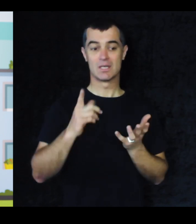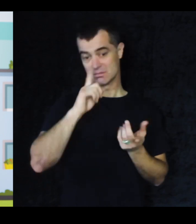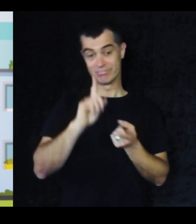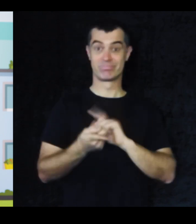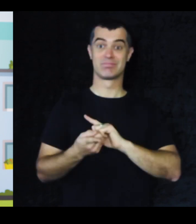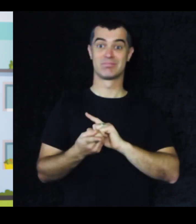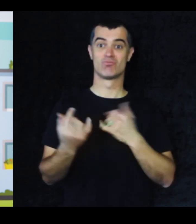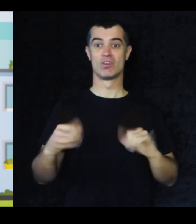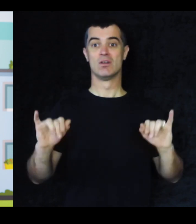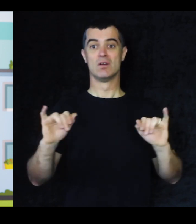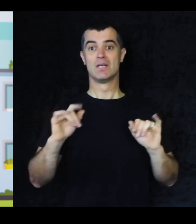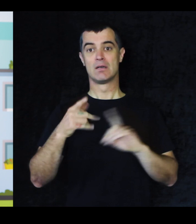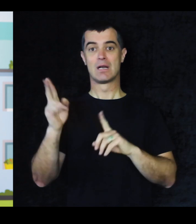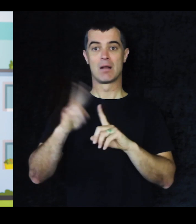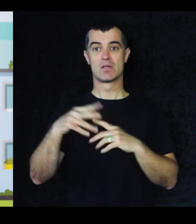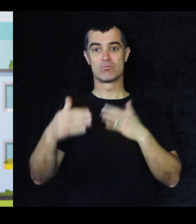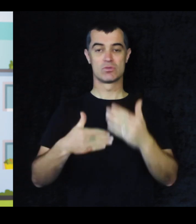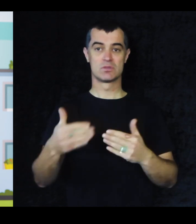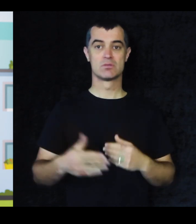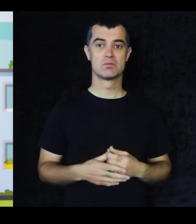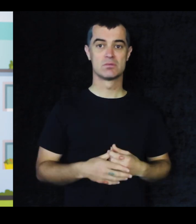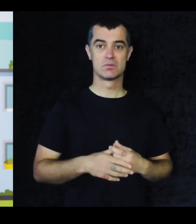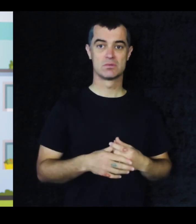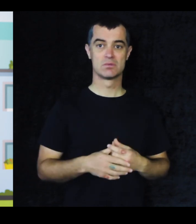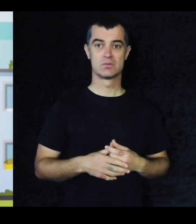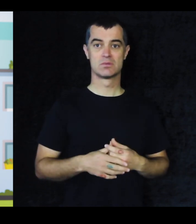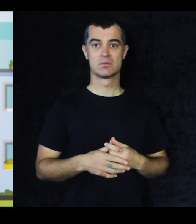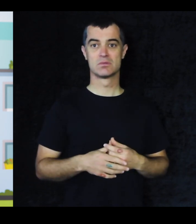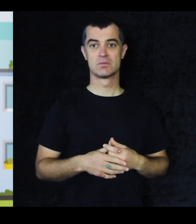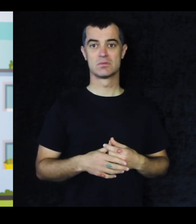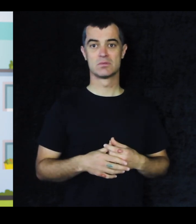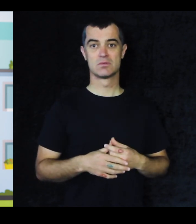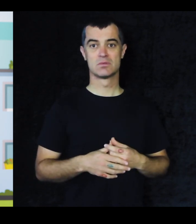be used against you in the application process.